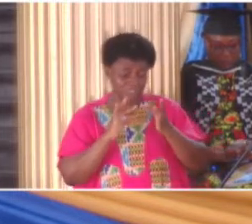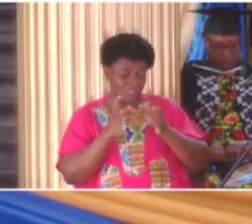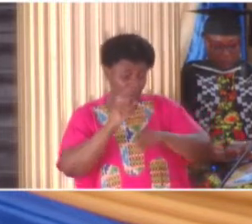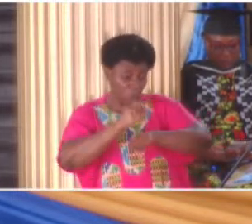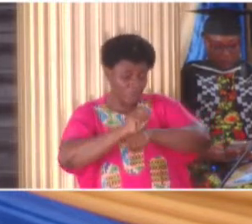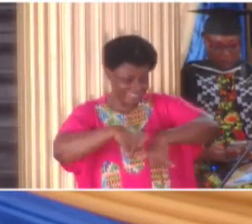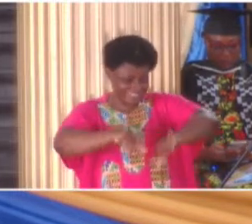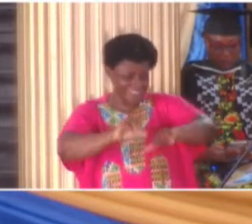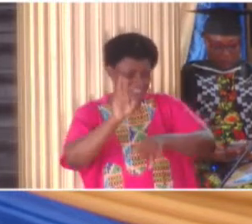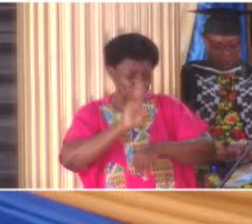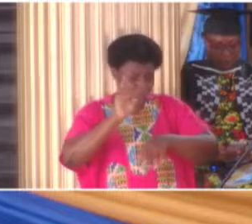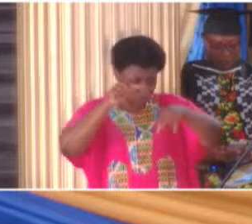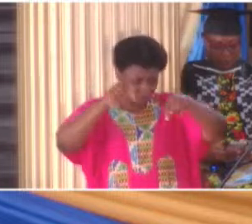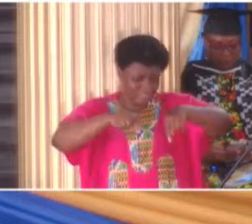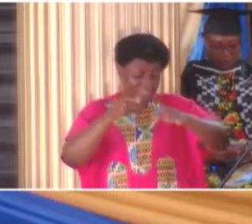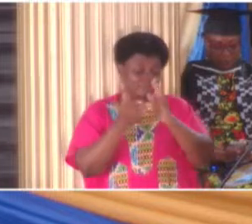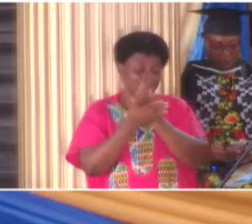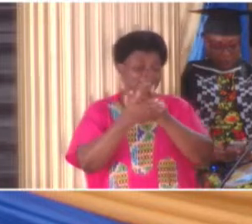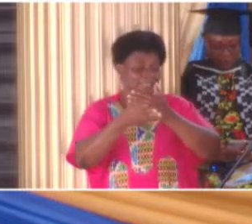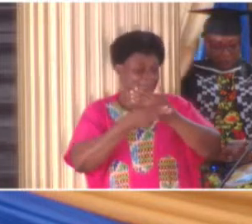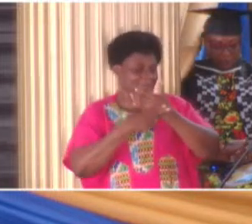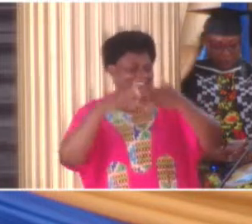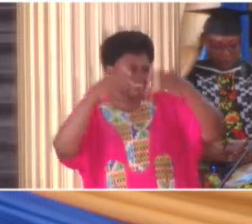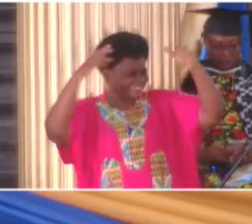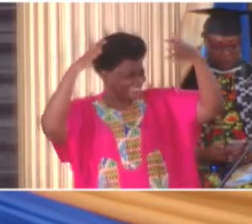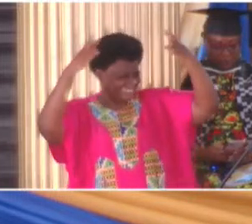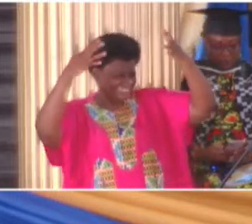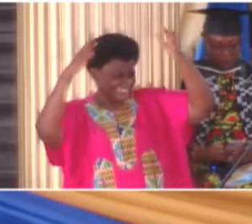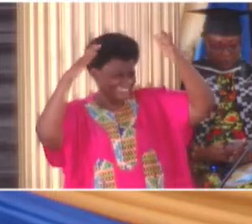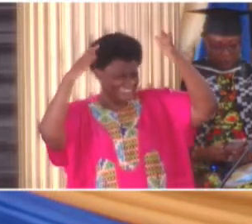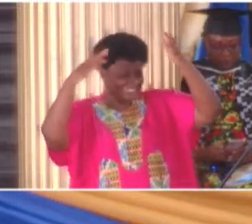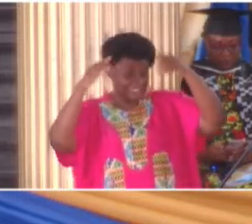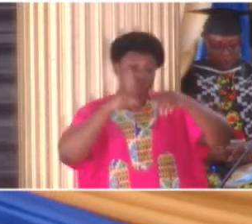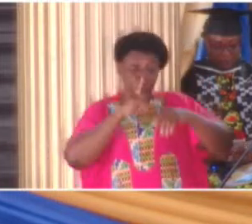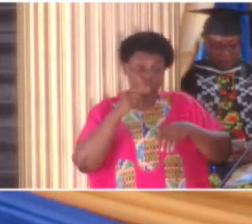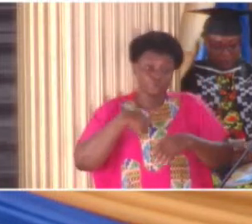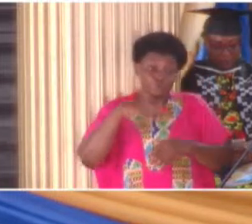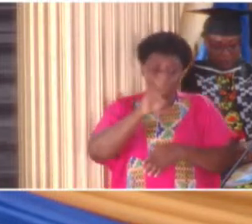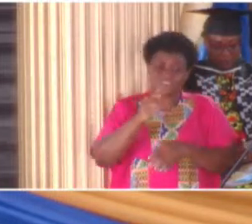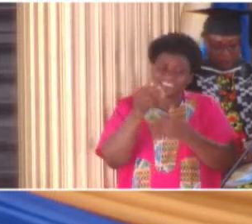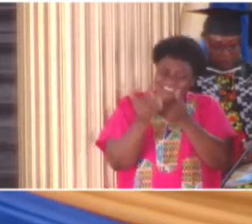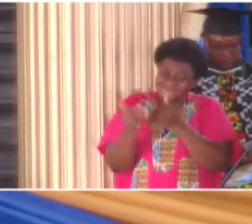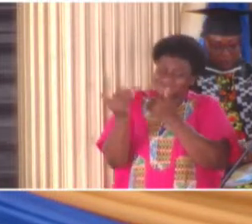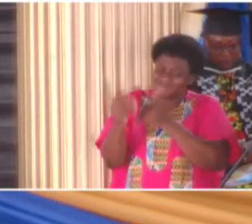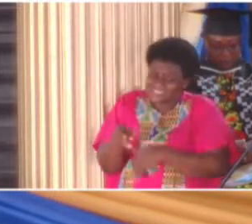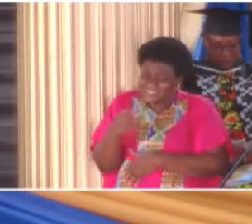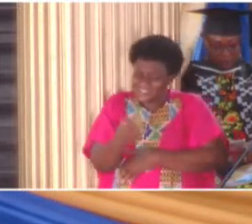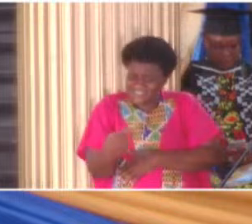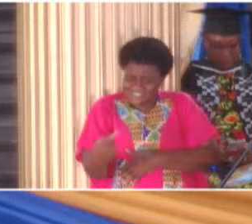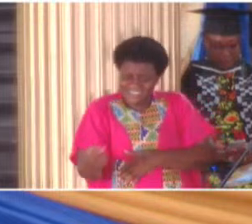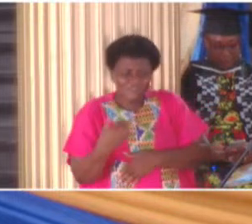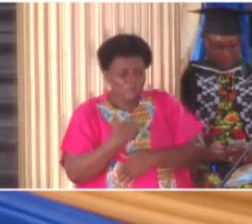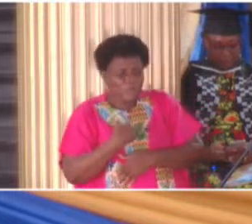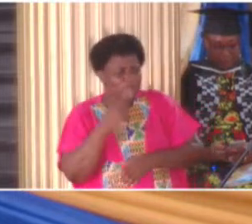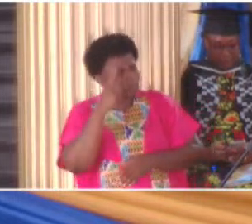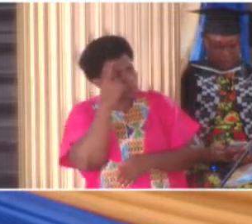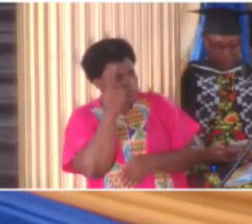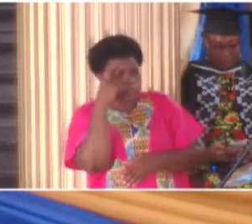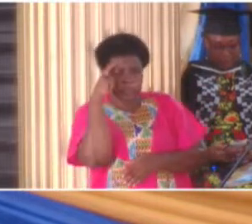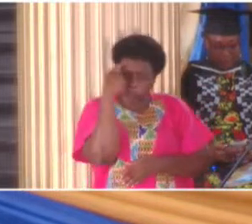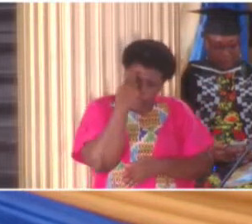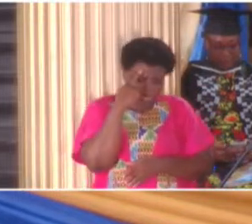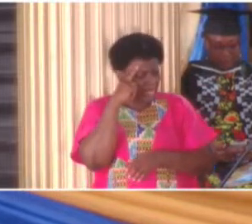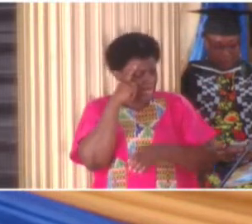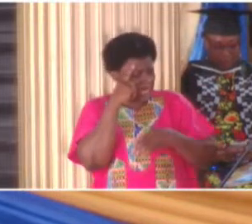in use today by the bank. We used limited resources. We had to think